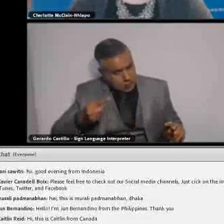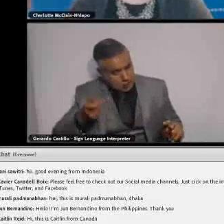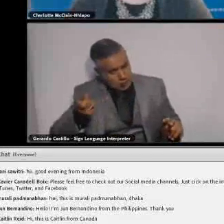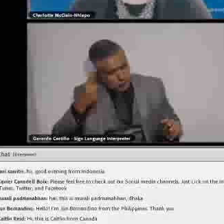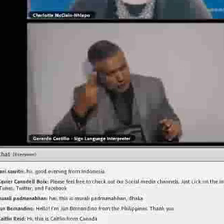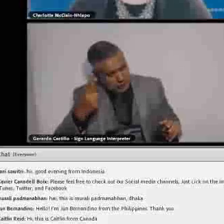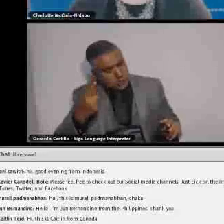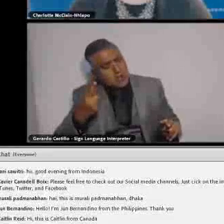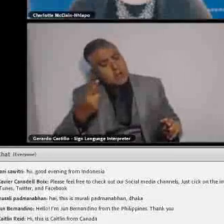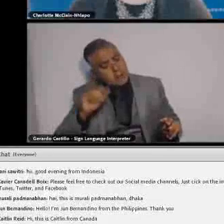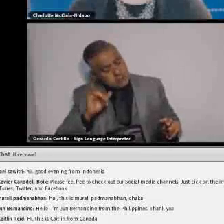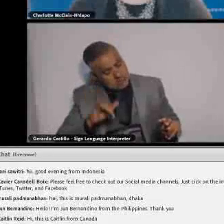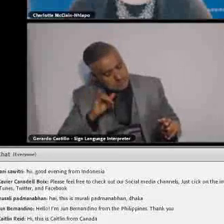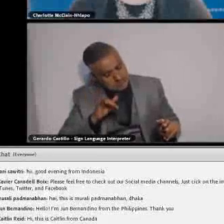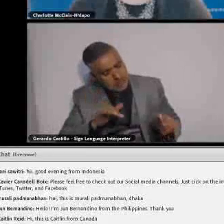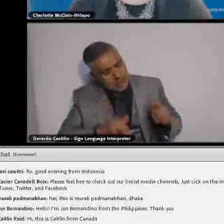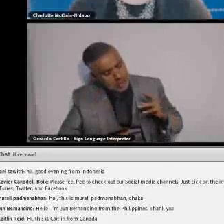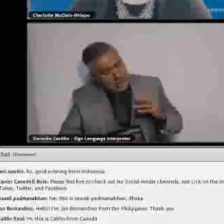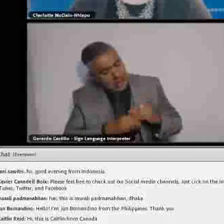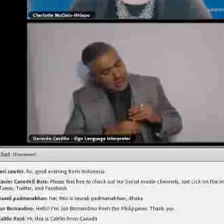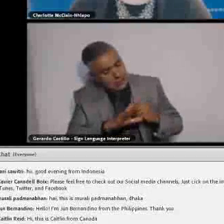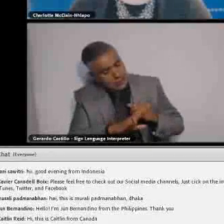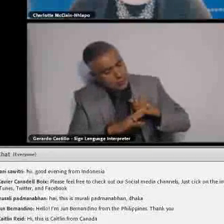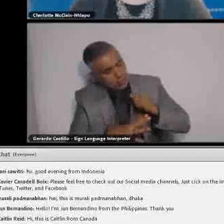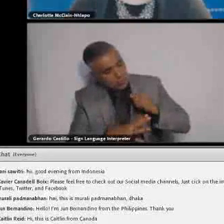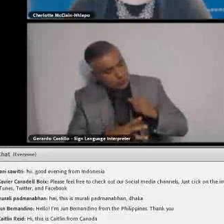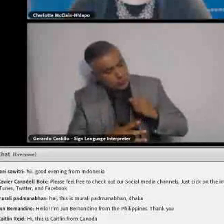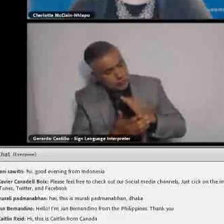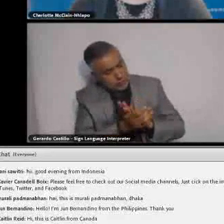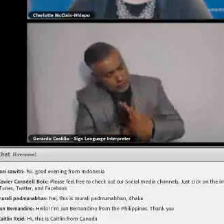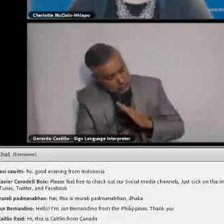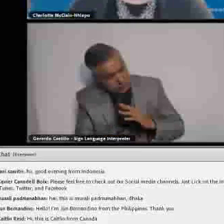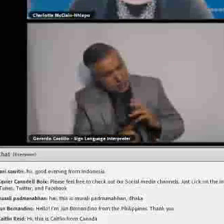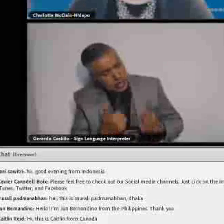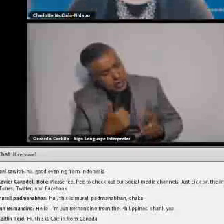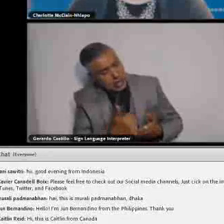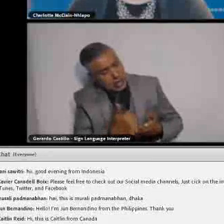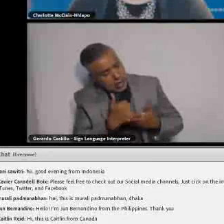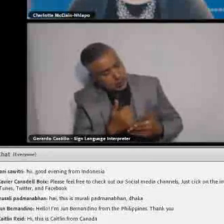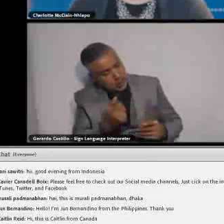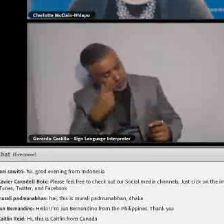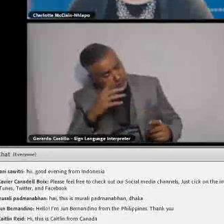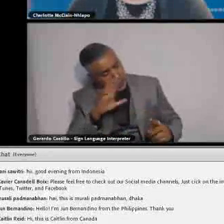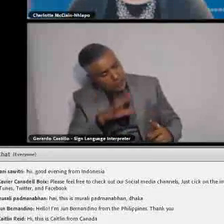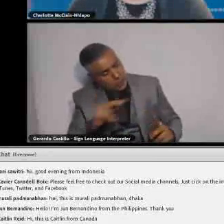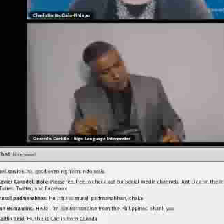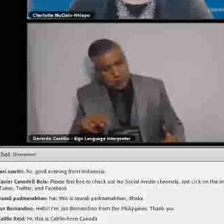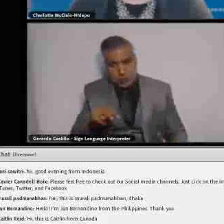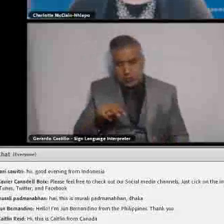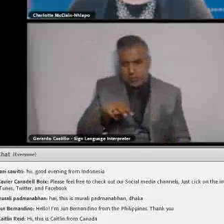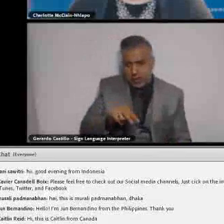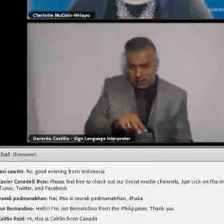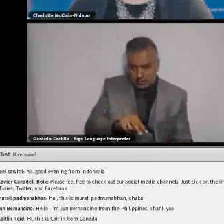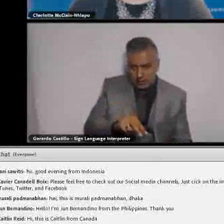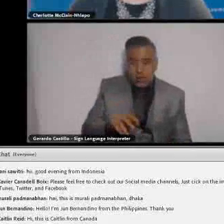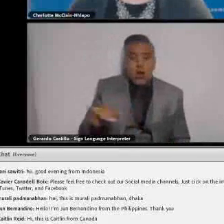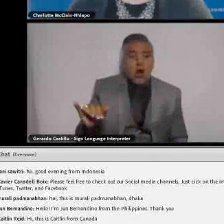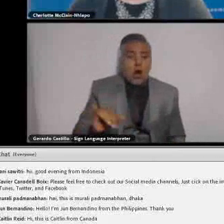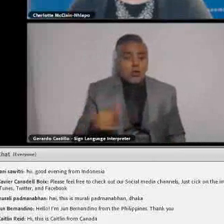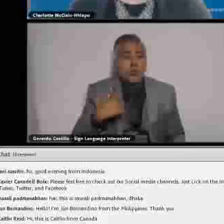the skills that people have and the perspective that they have. Now, we also need to recognize that communities are